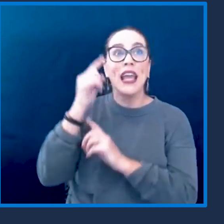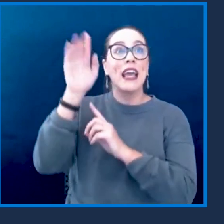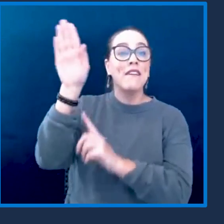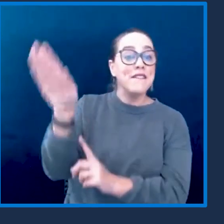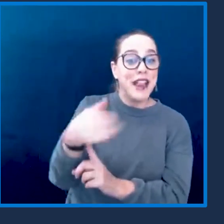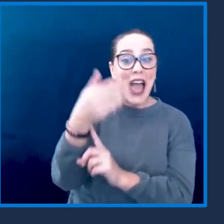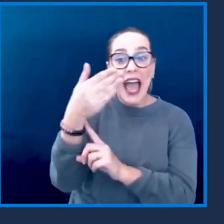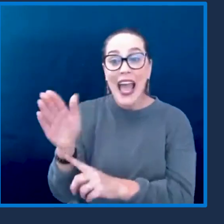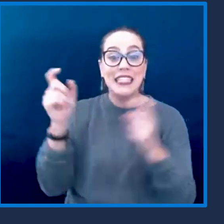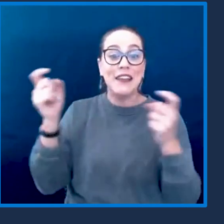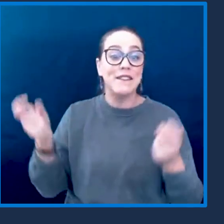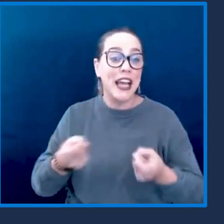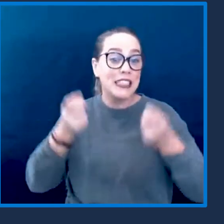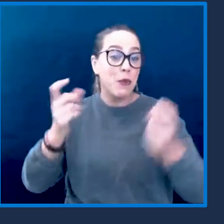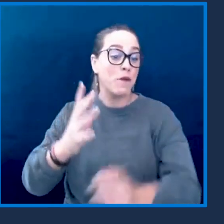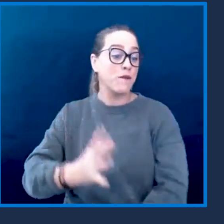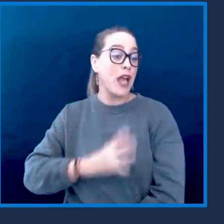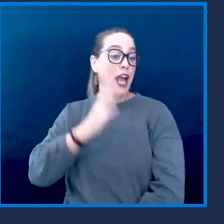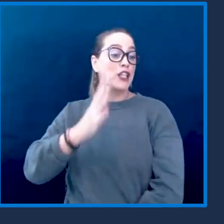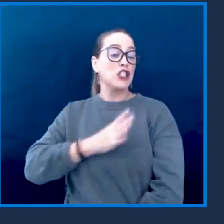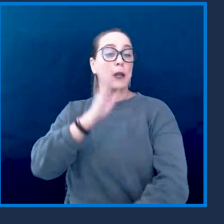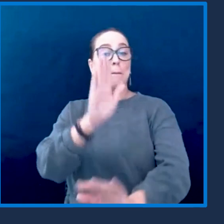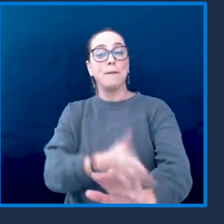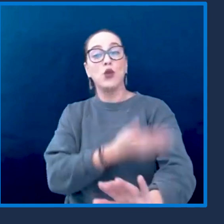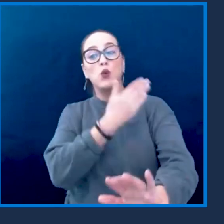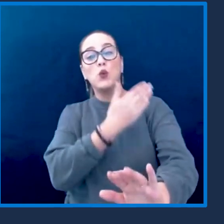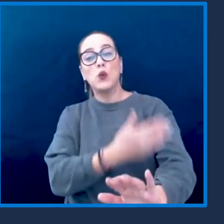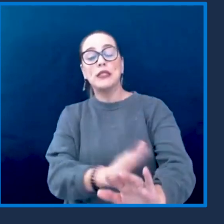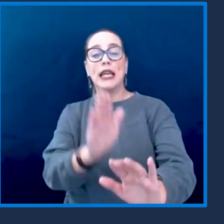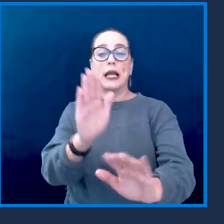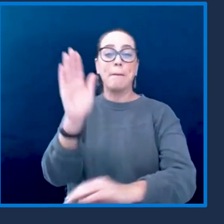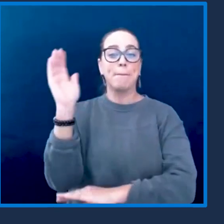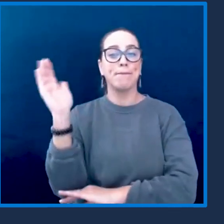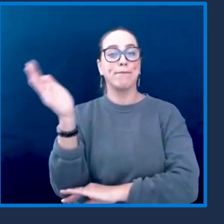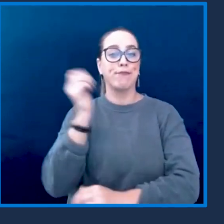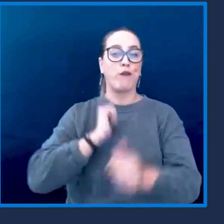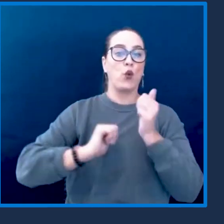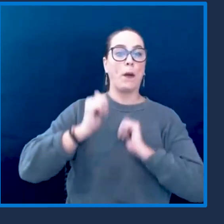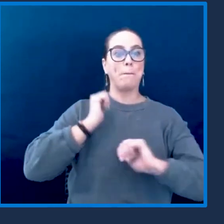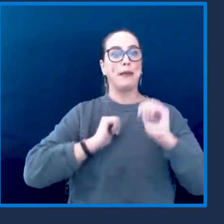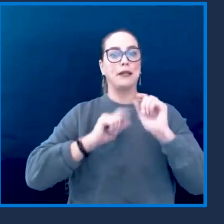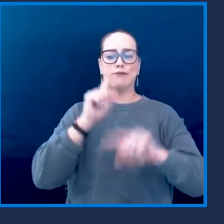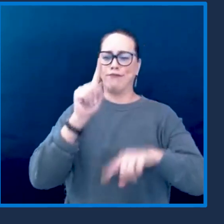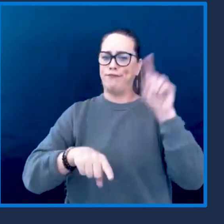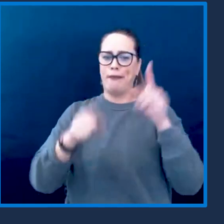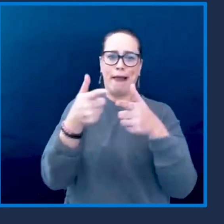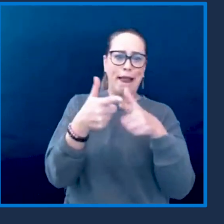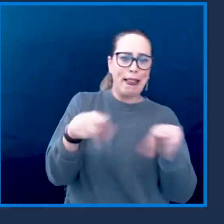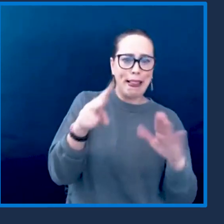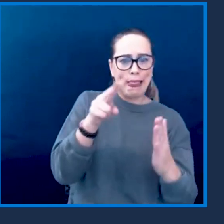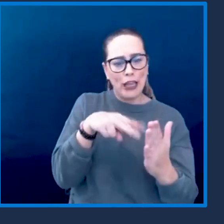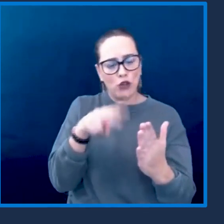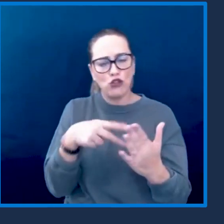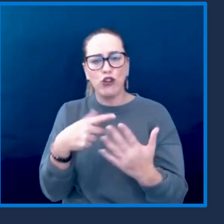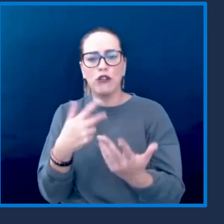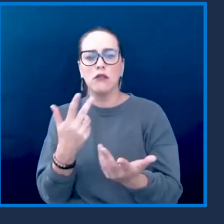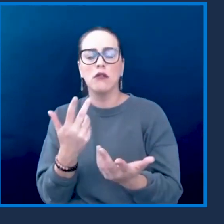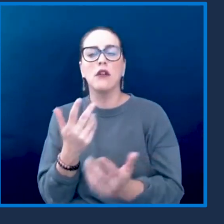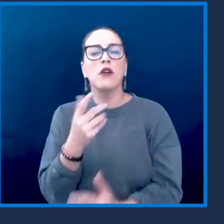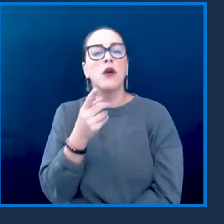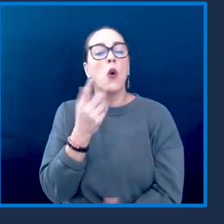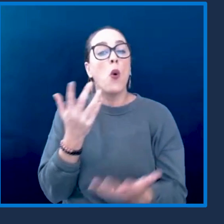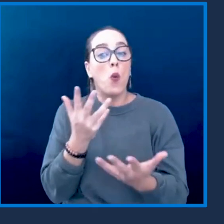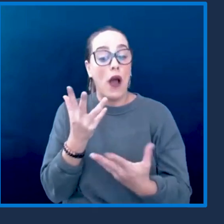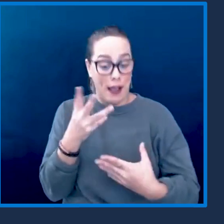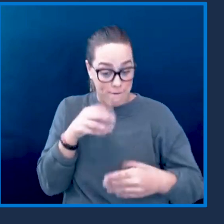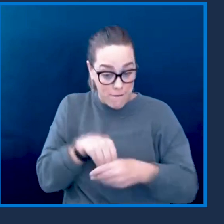and music, performances, games, arts and crafts, literature, language. But what really makes up a culture are the deep